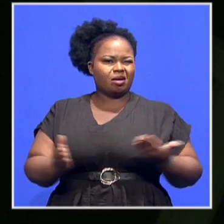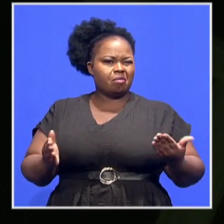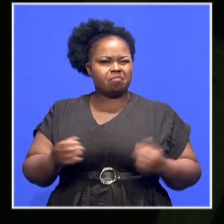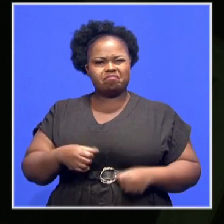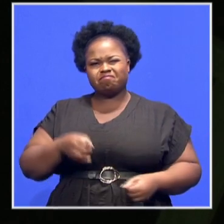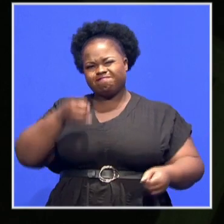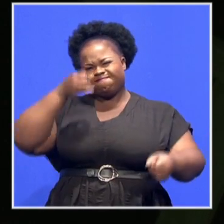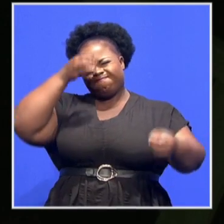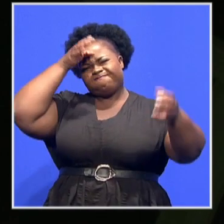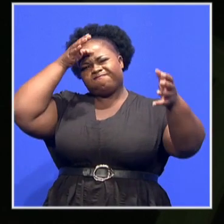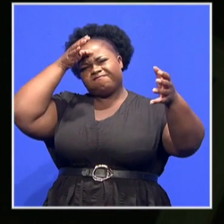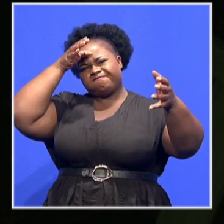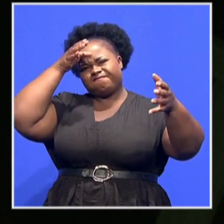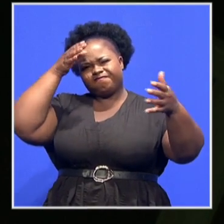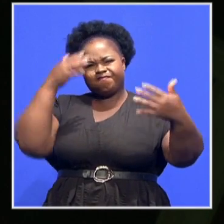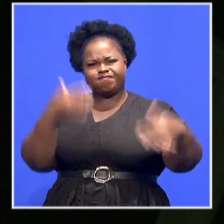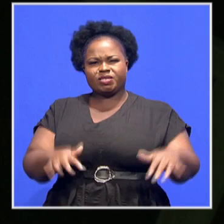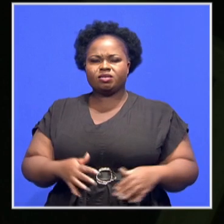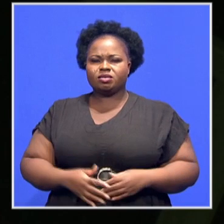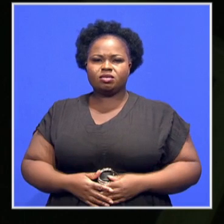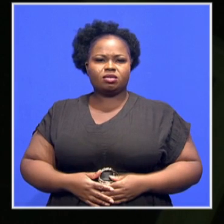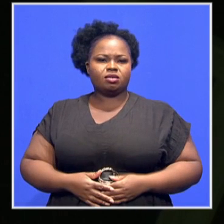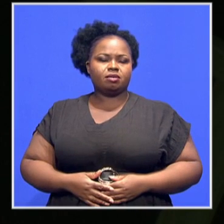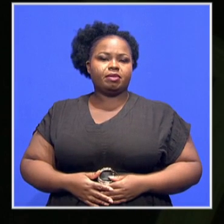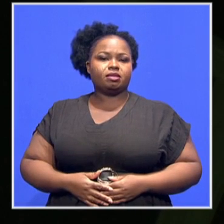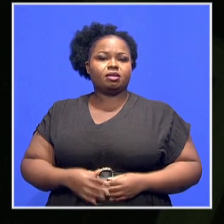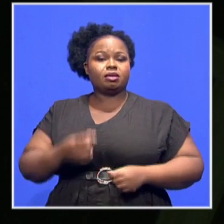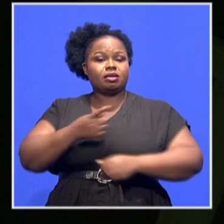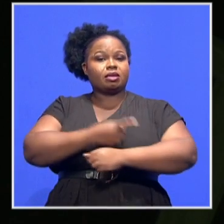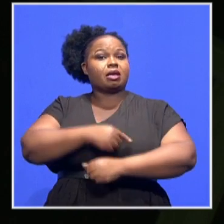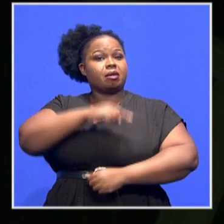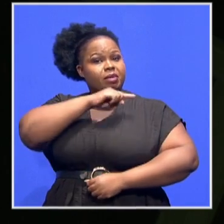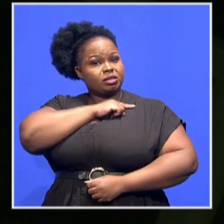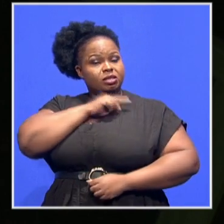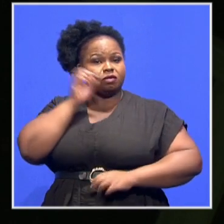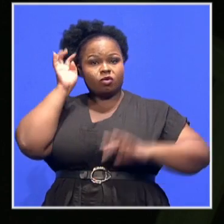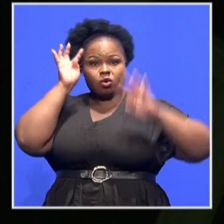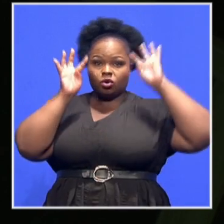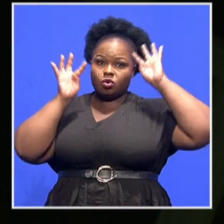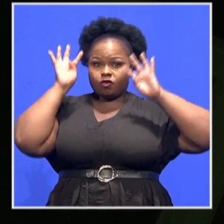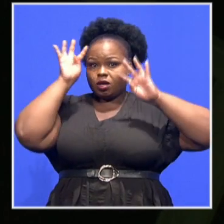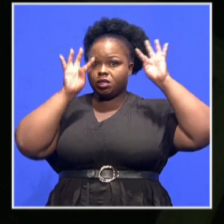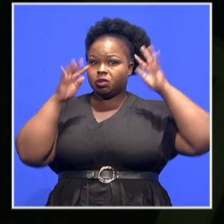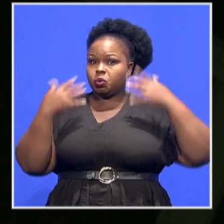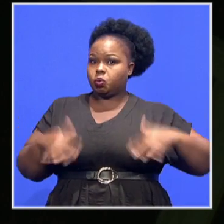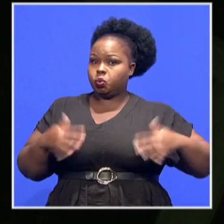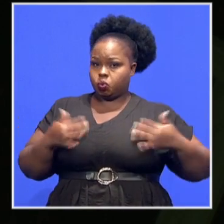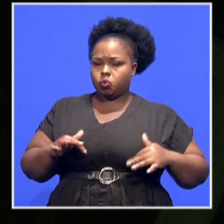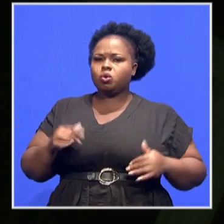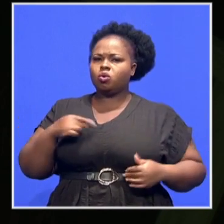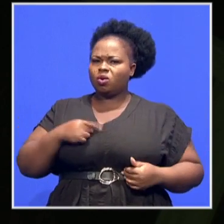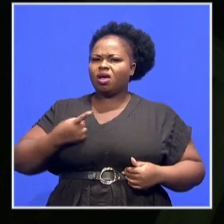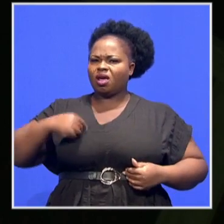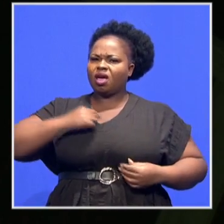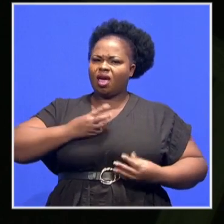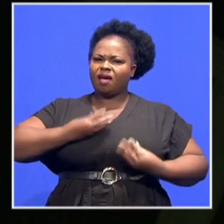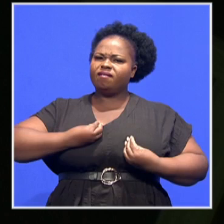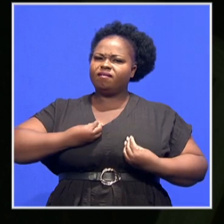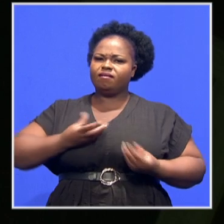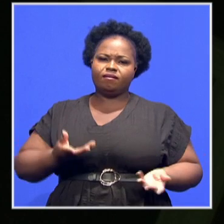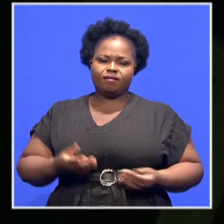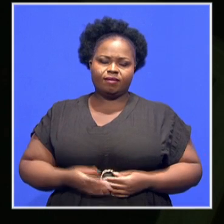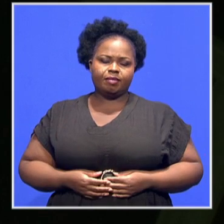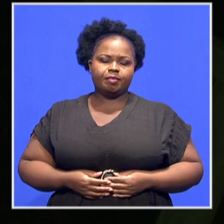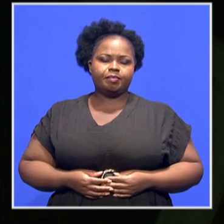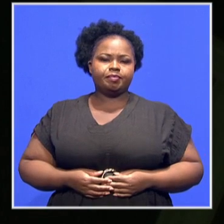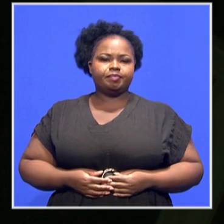expertise, unparalleled knowledge, and the capacity for innovation, as I've been saying. Just as we